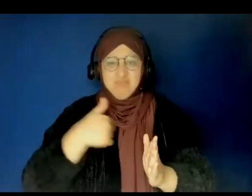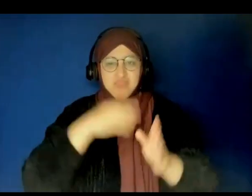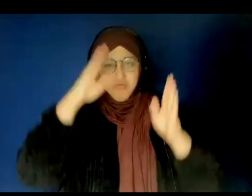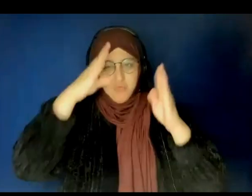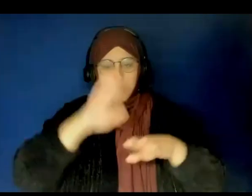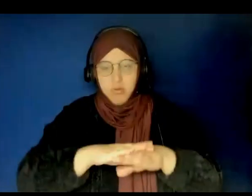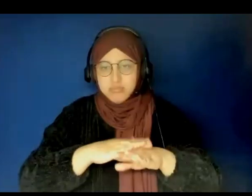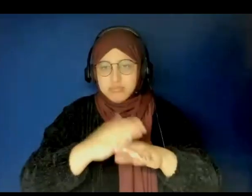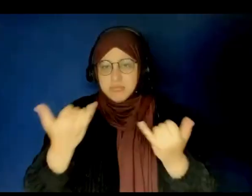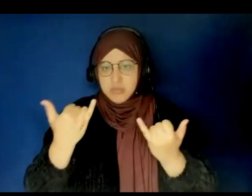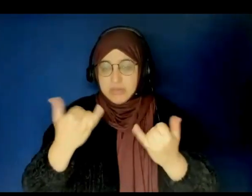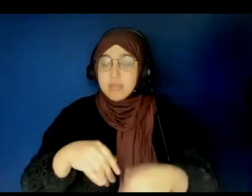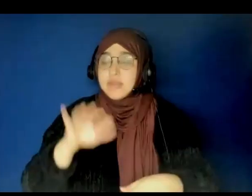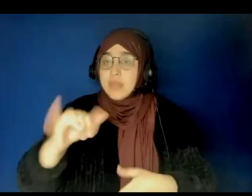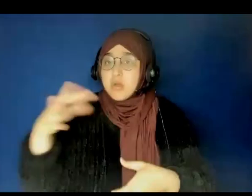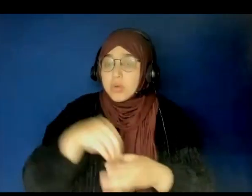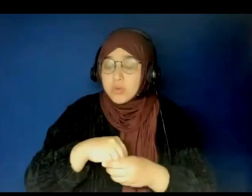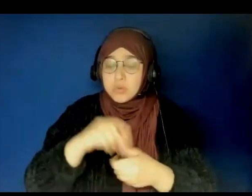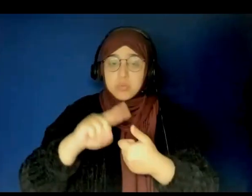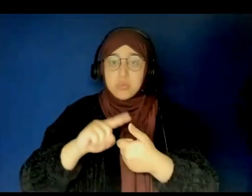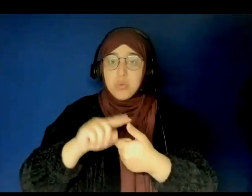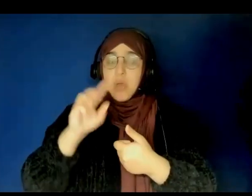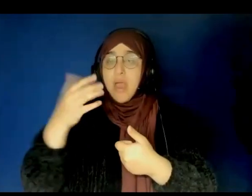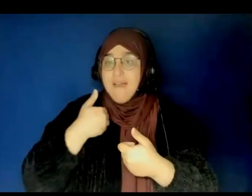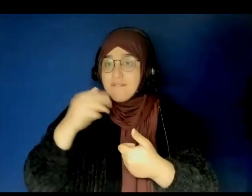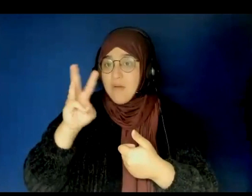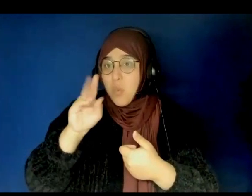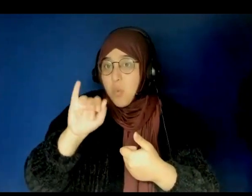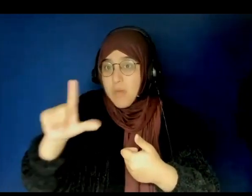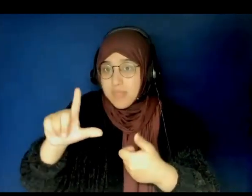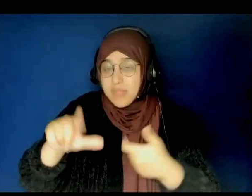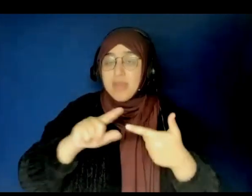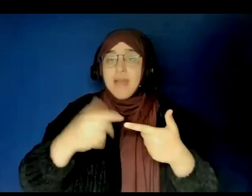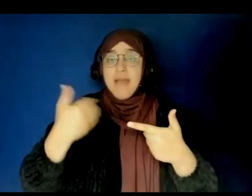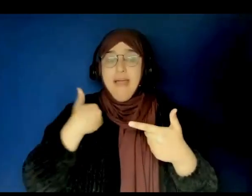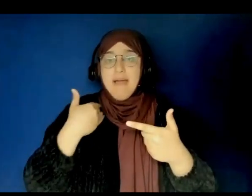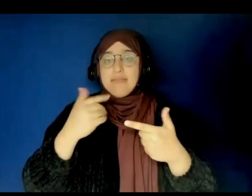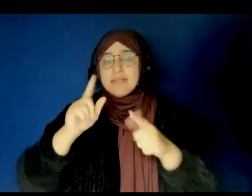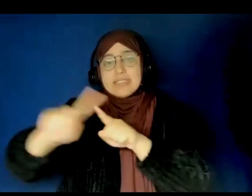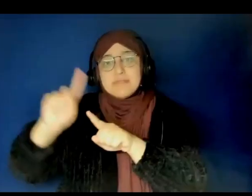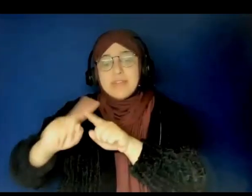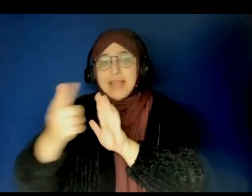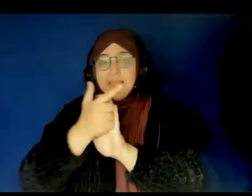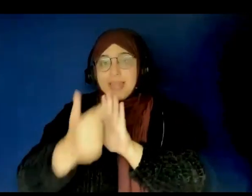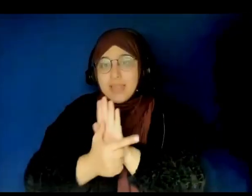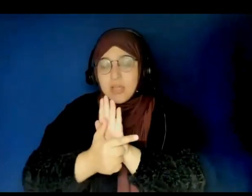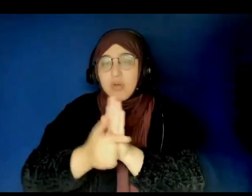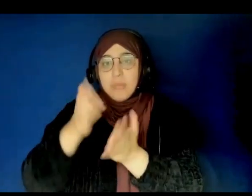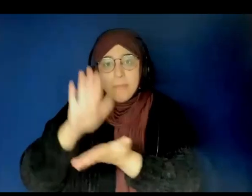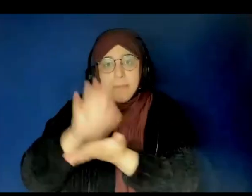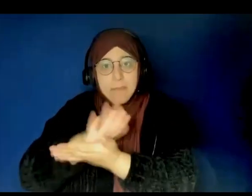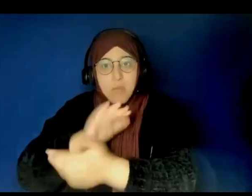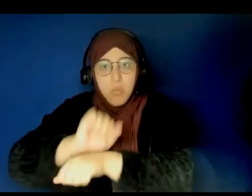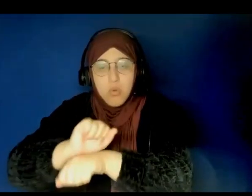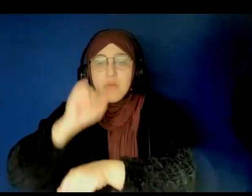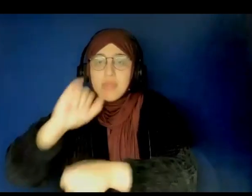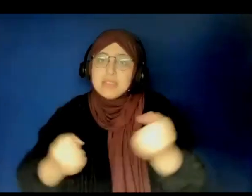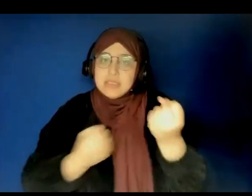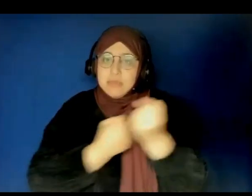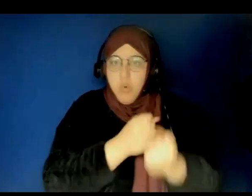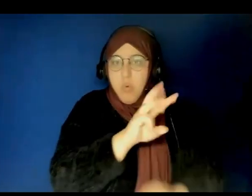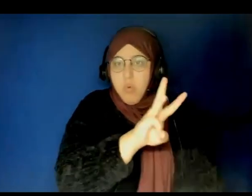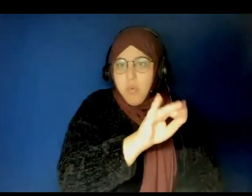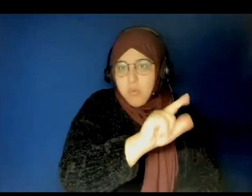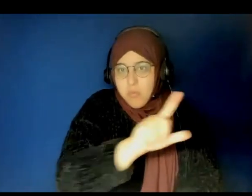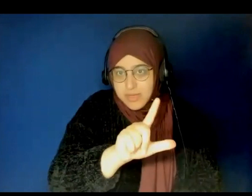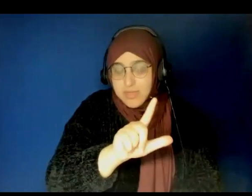will to having different legal documents that will support that will at the end of